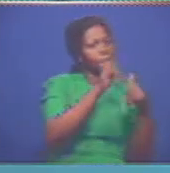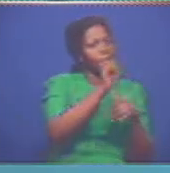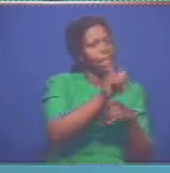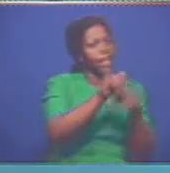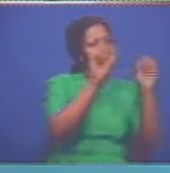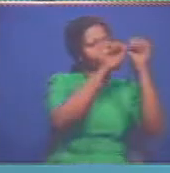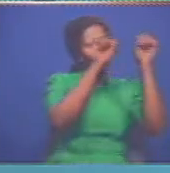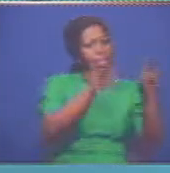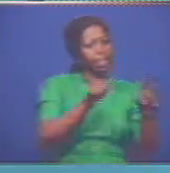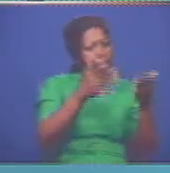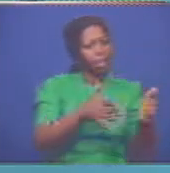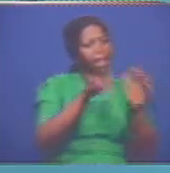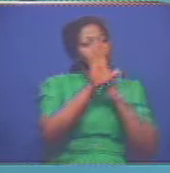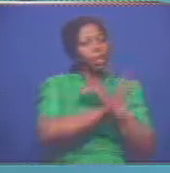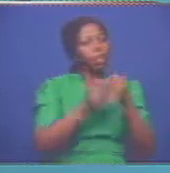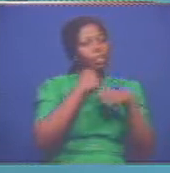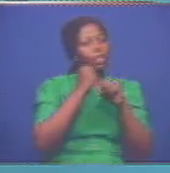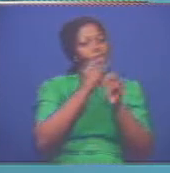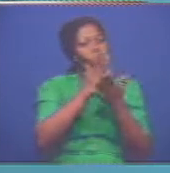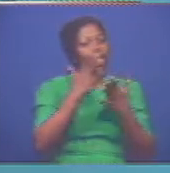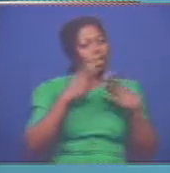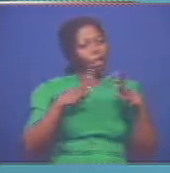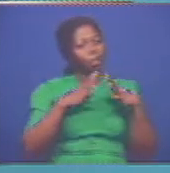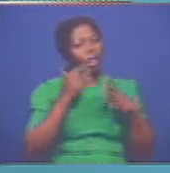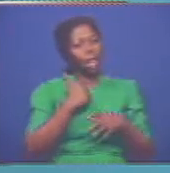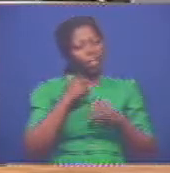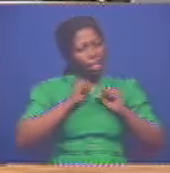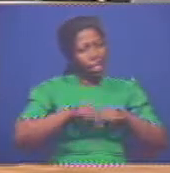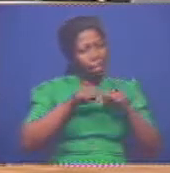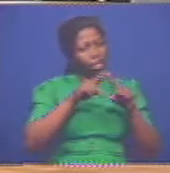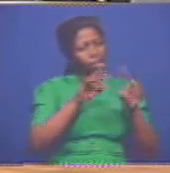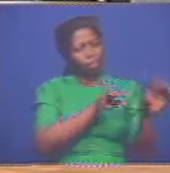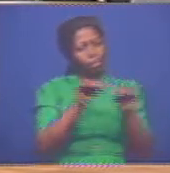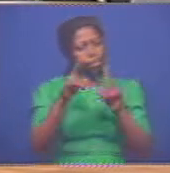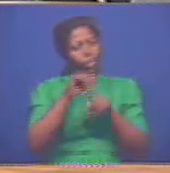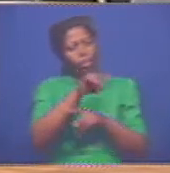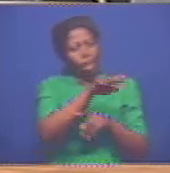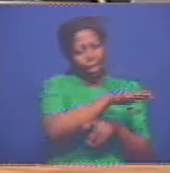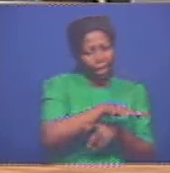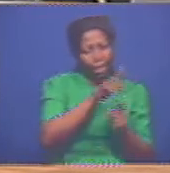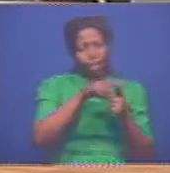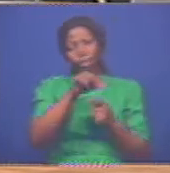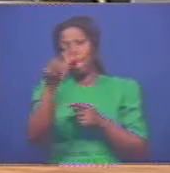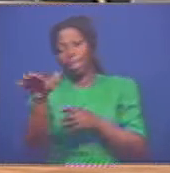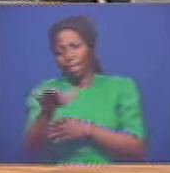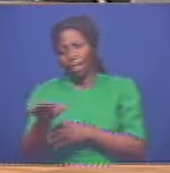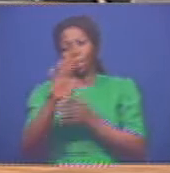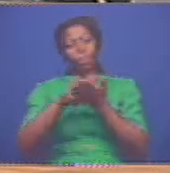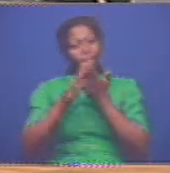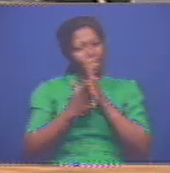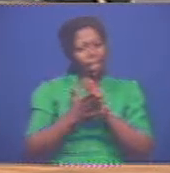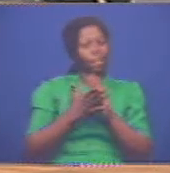here in this country so that we ensure that people have the ability to move from point A to point B without being